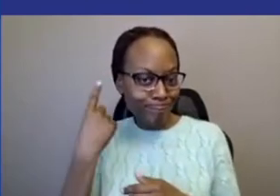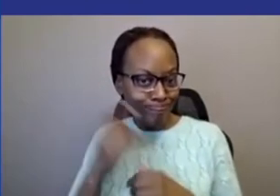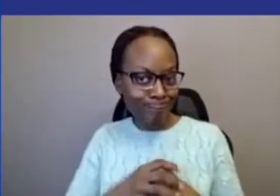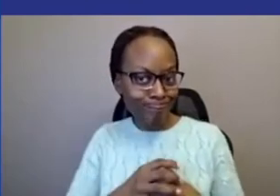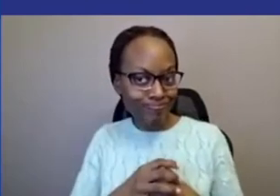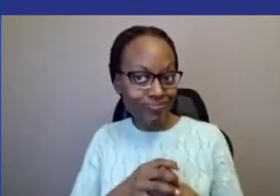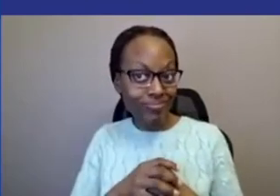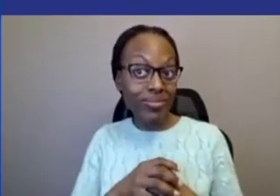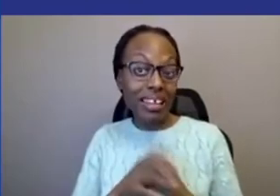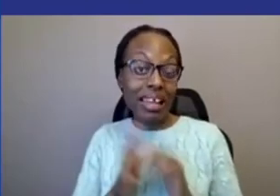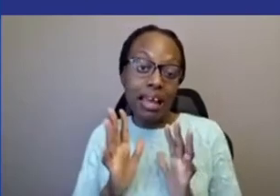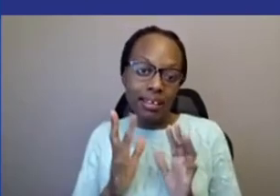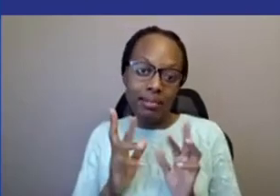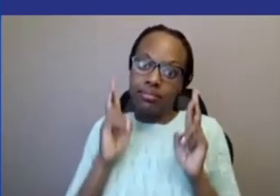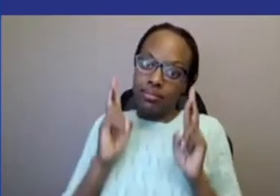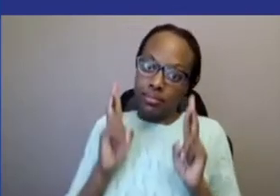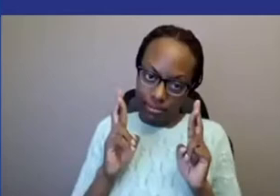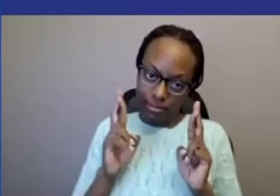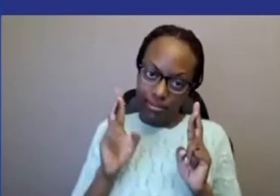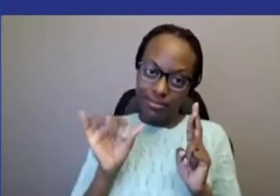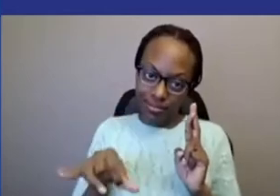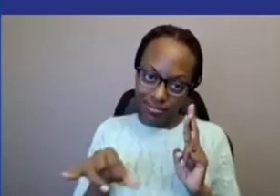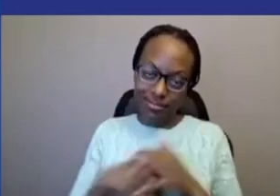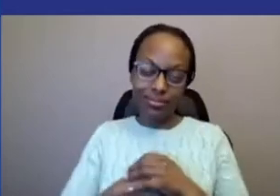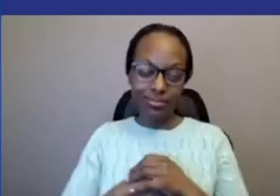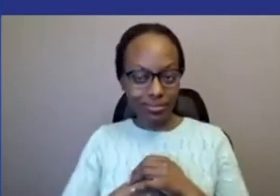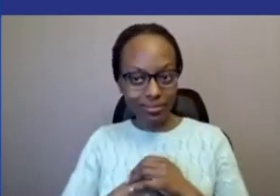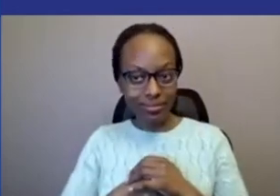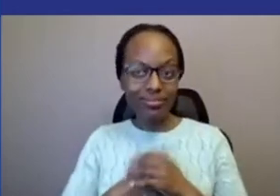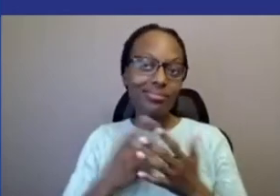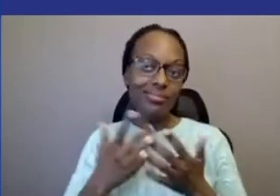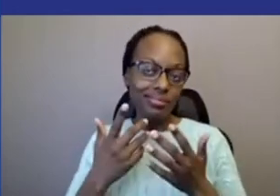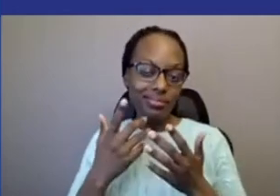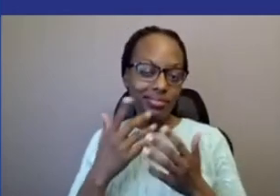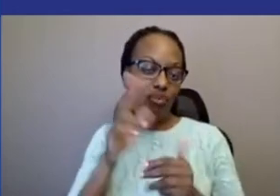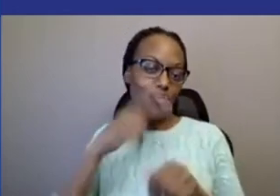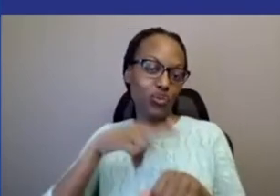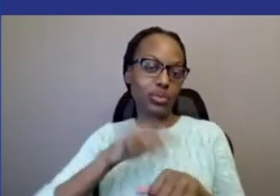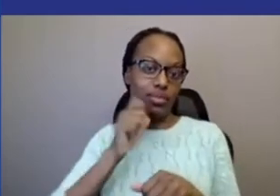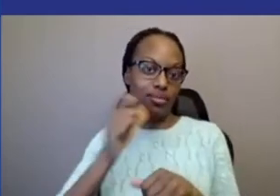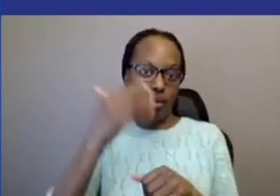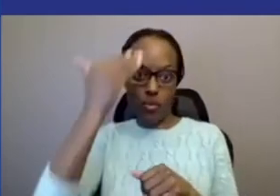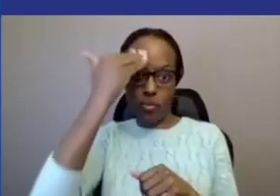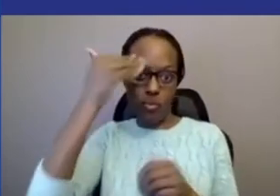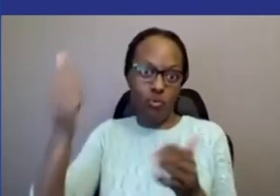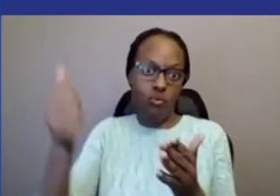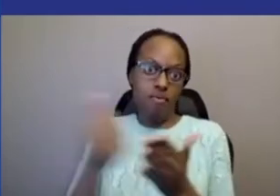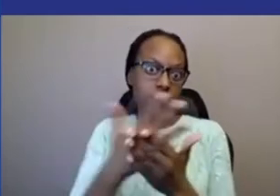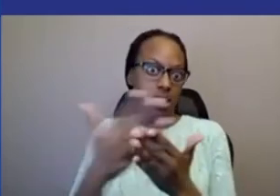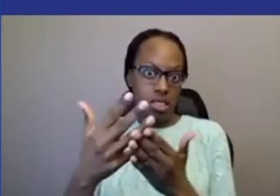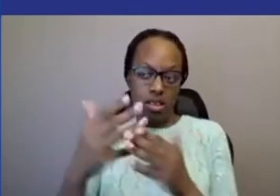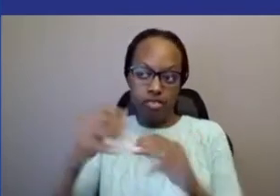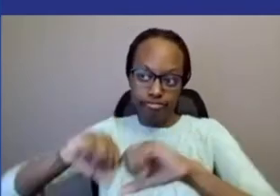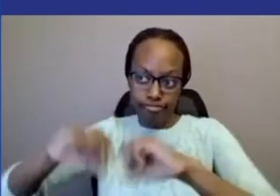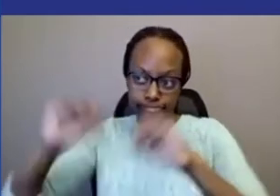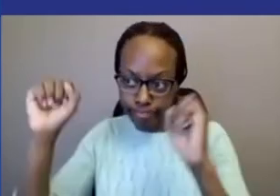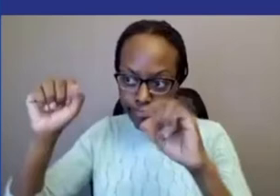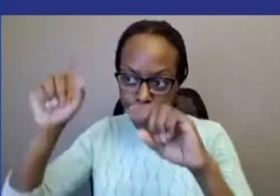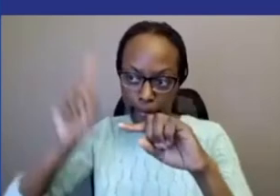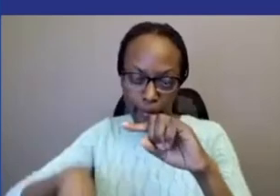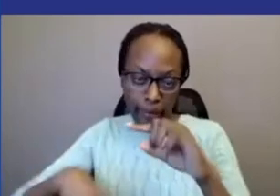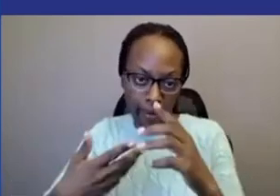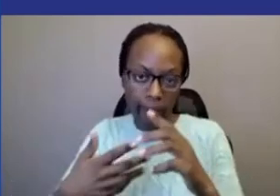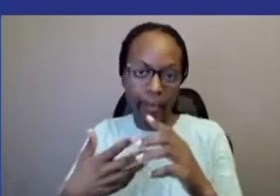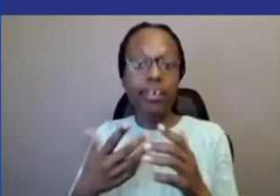Or at least I want to believe that, because we don't know everything. So I have to remember that, especially a form that we